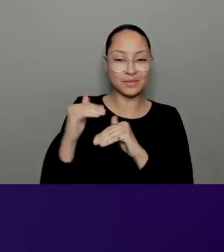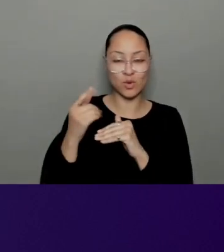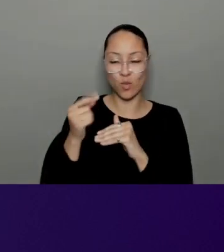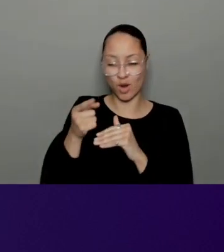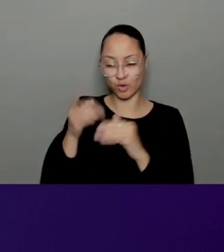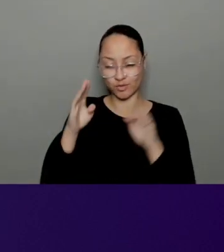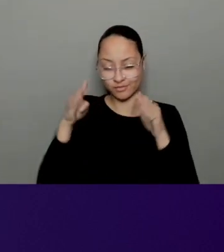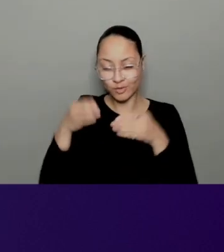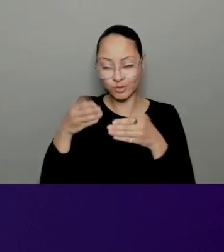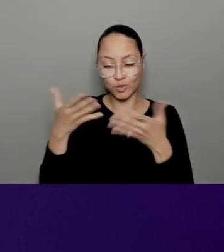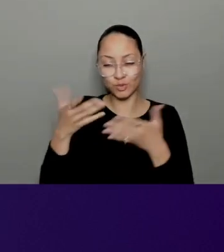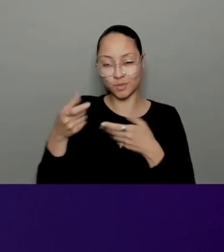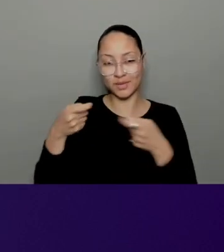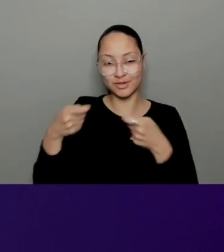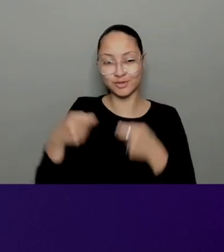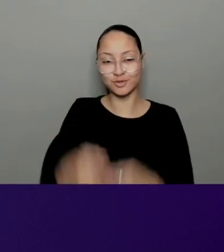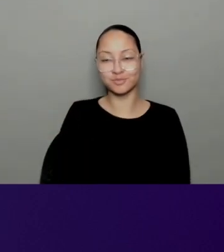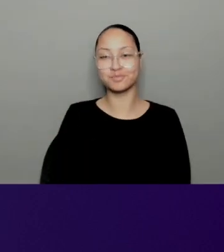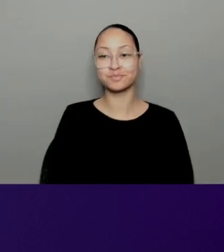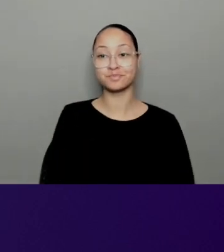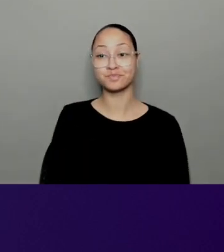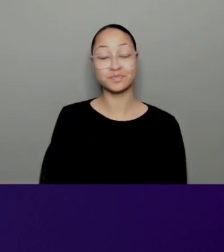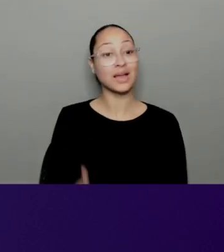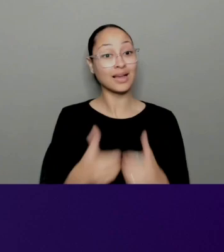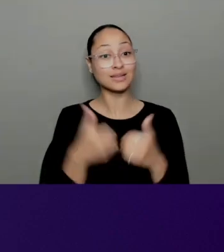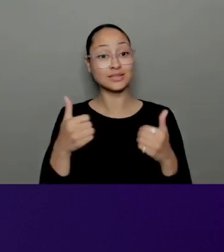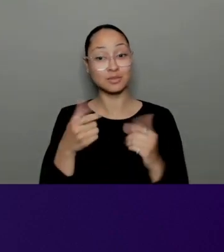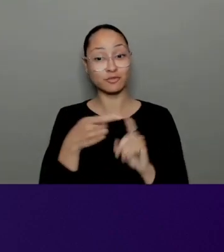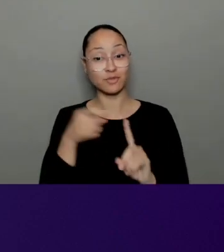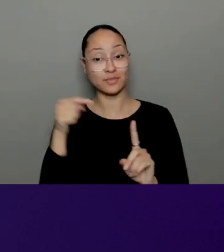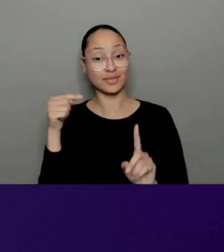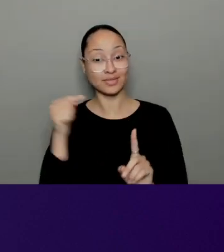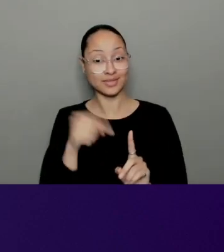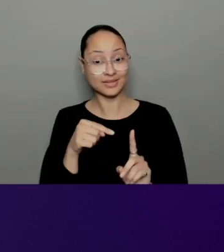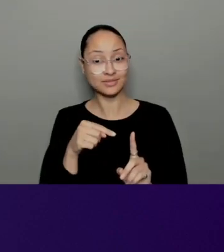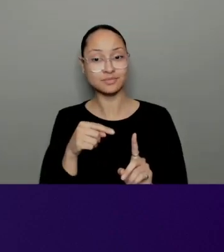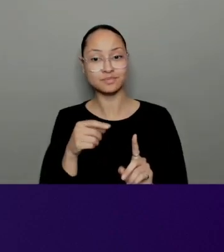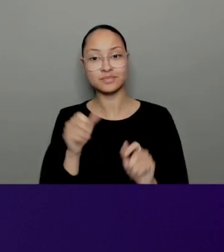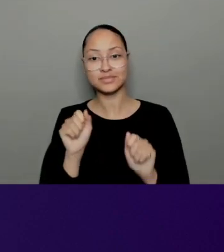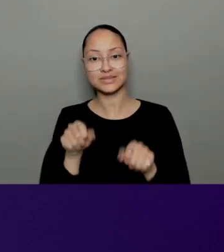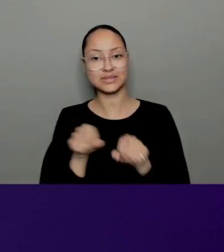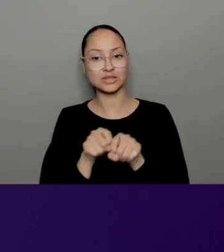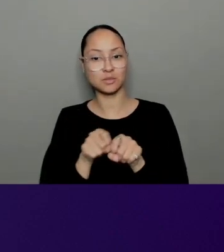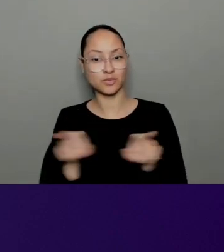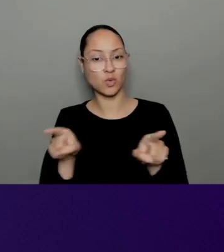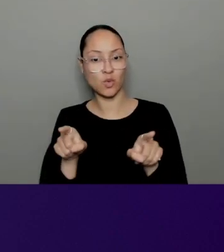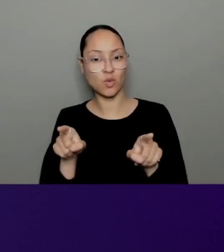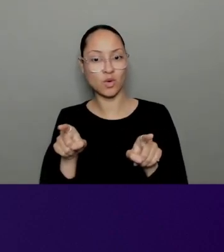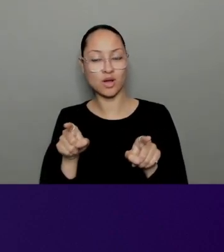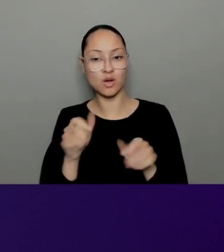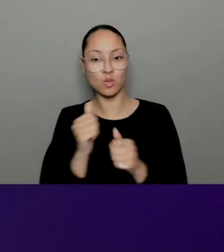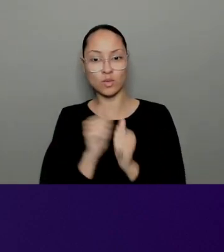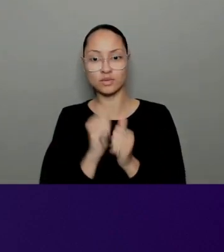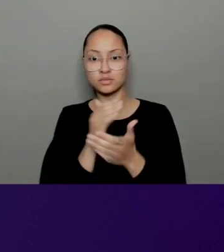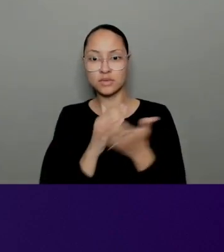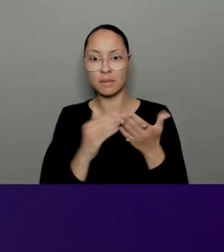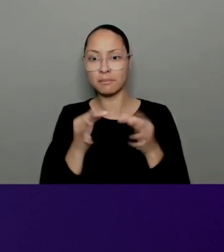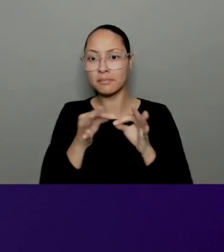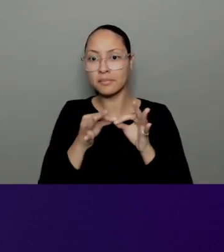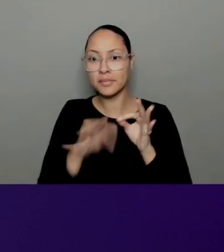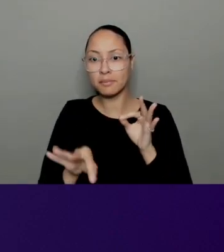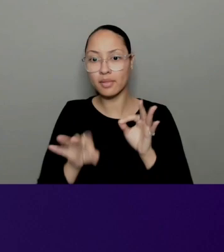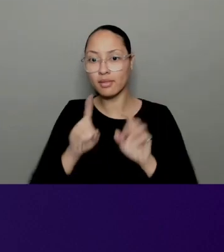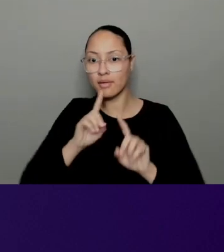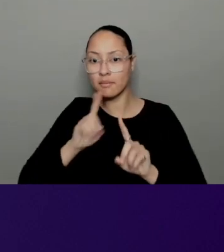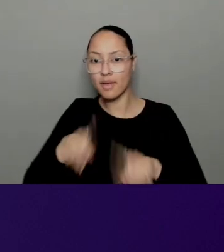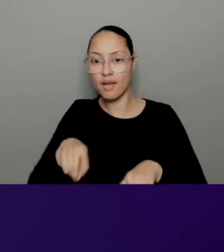So all of these things can be deployed just over with some terminal commands. This has been a game changer for me,